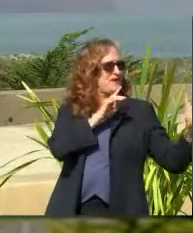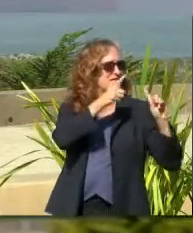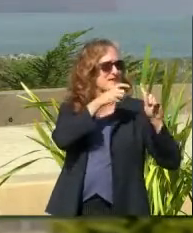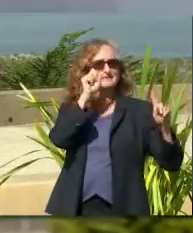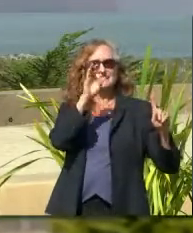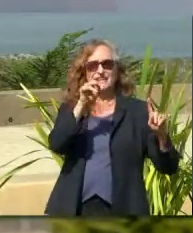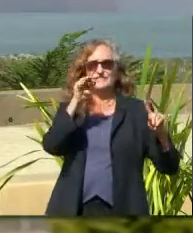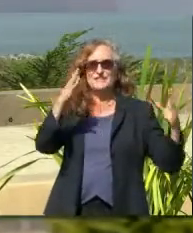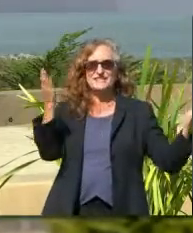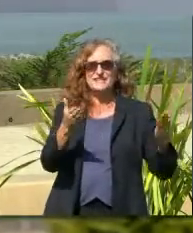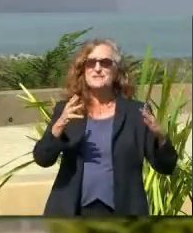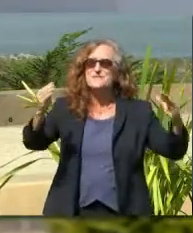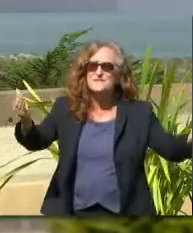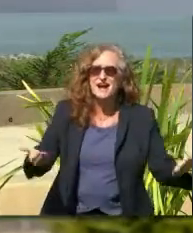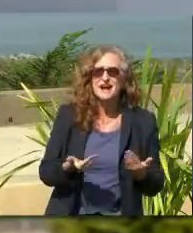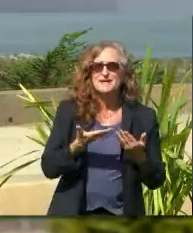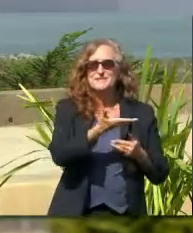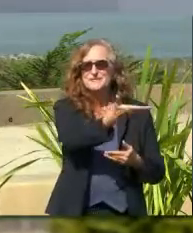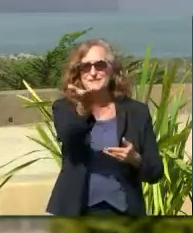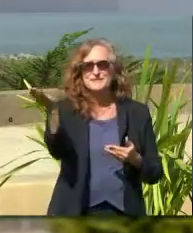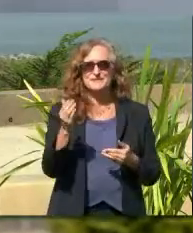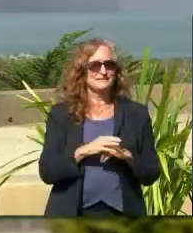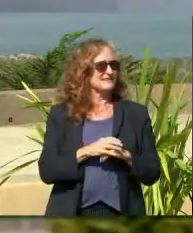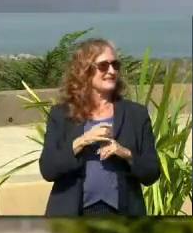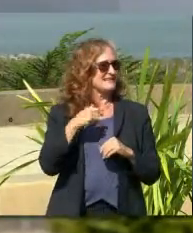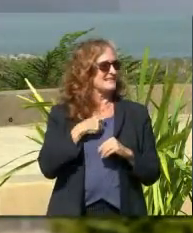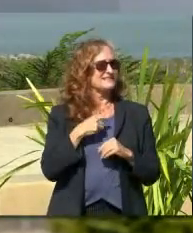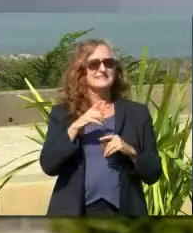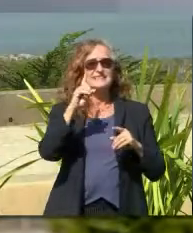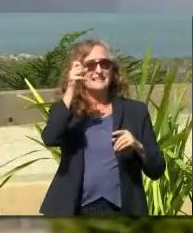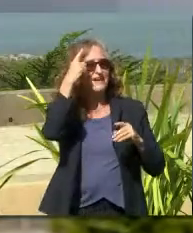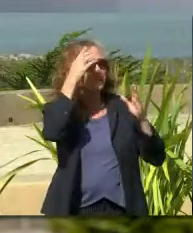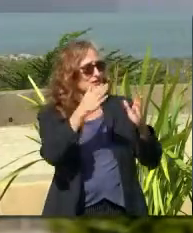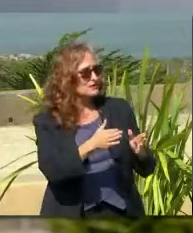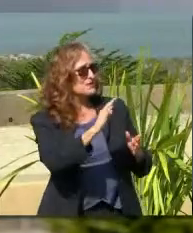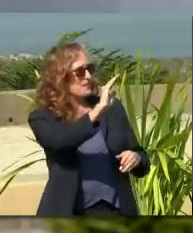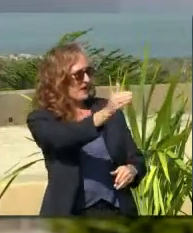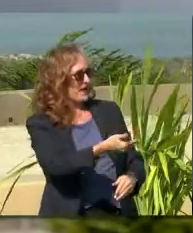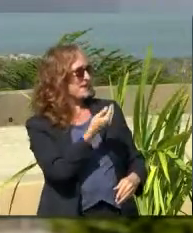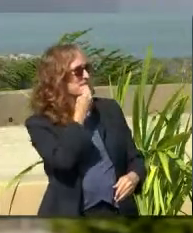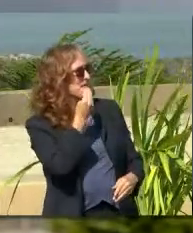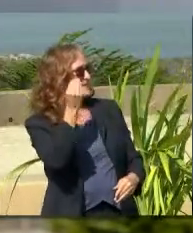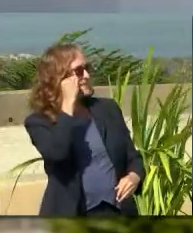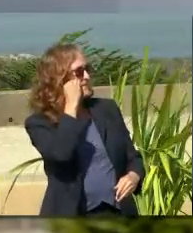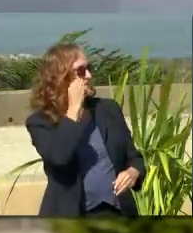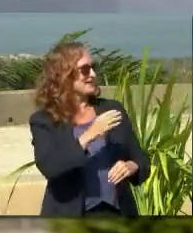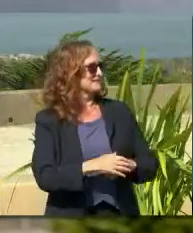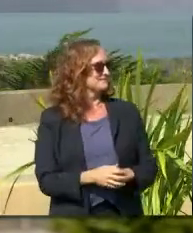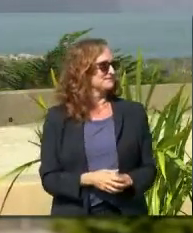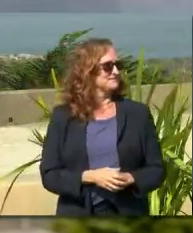today to welcome each and every one of you. And to our governor, welcome home.